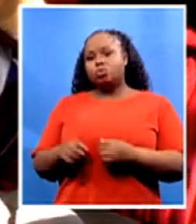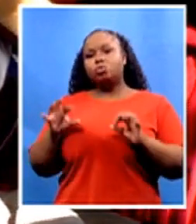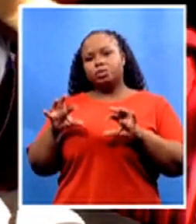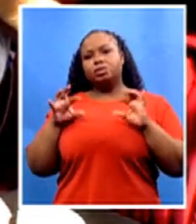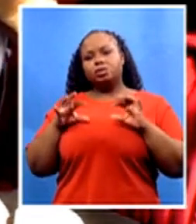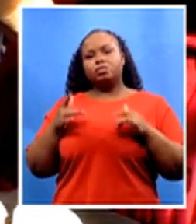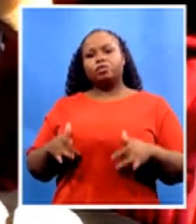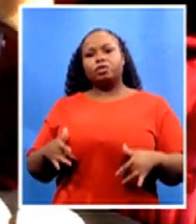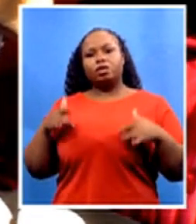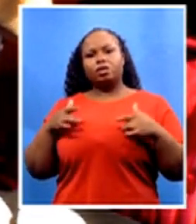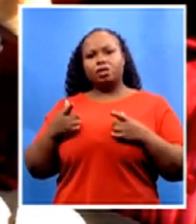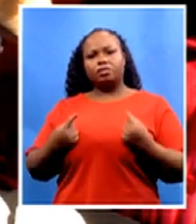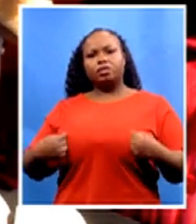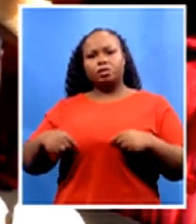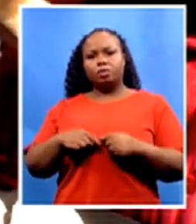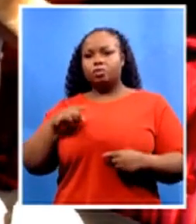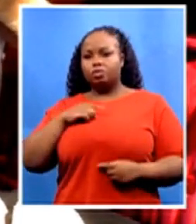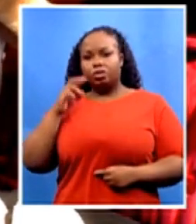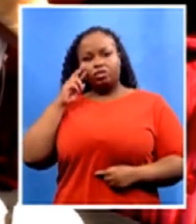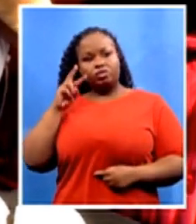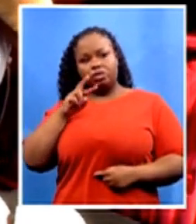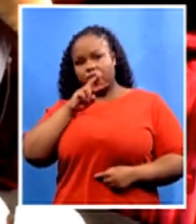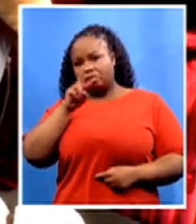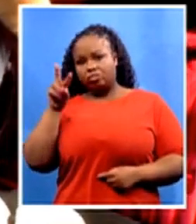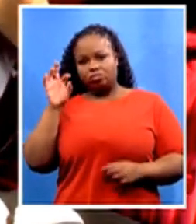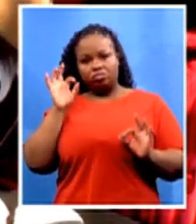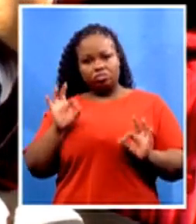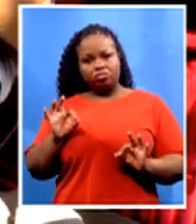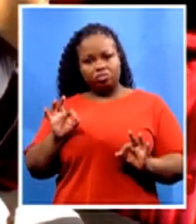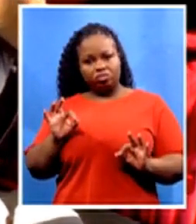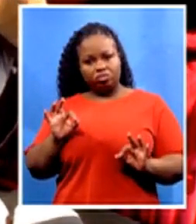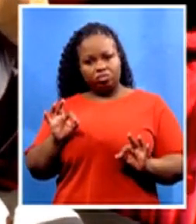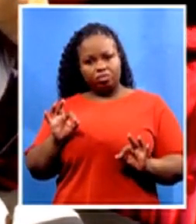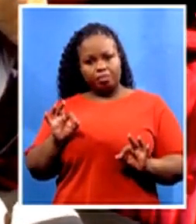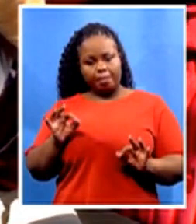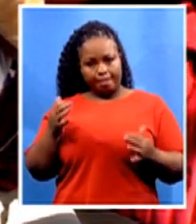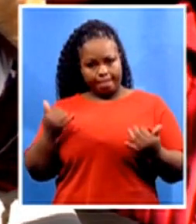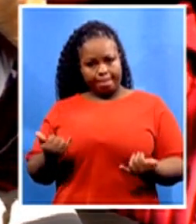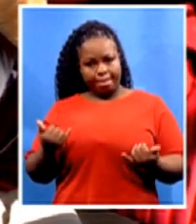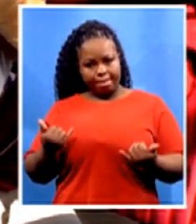masibheka sibhekisisa njengoba manje singabalaphi bendabuko